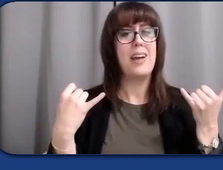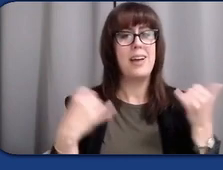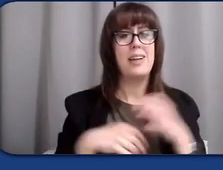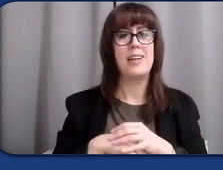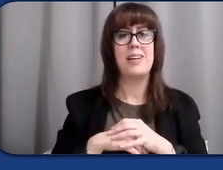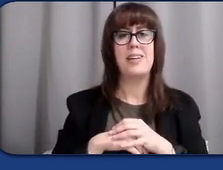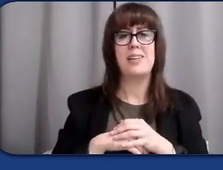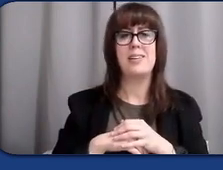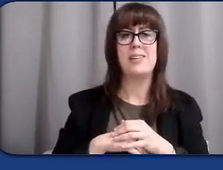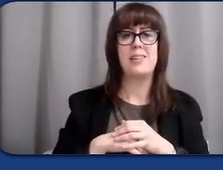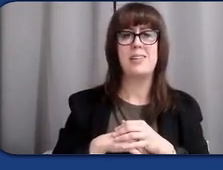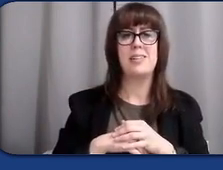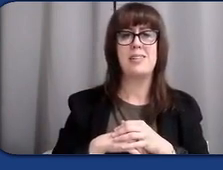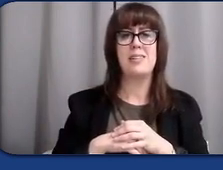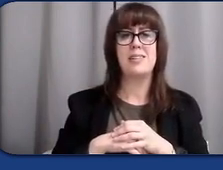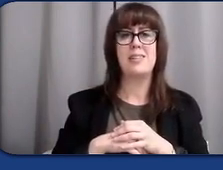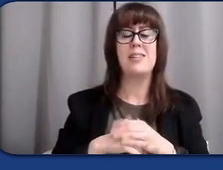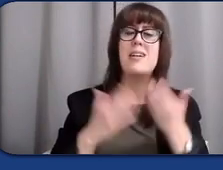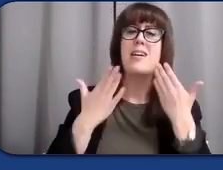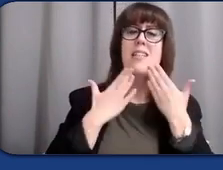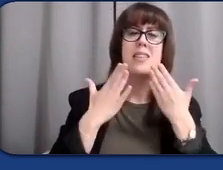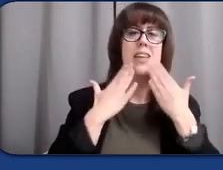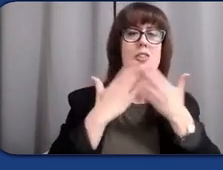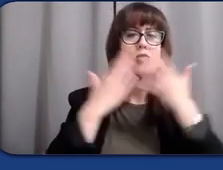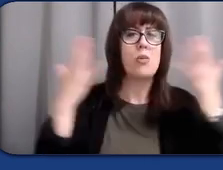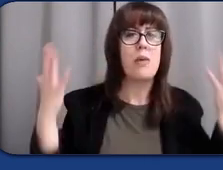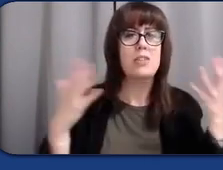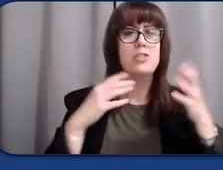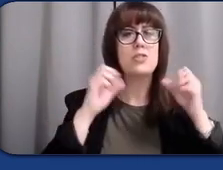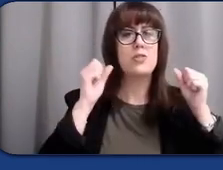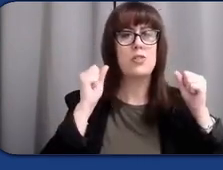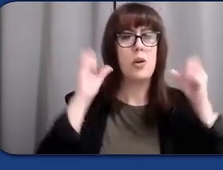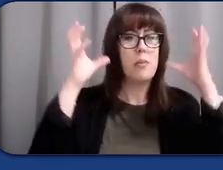much, Ambassador Hushek, for this remarkable